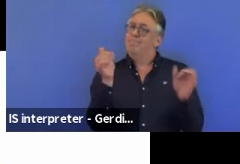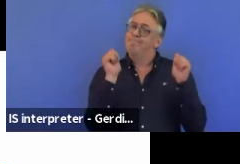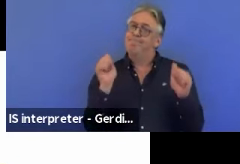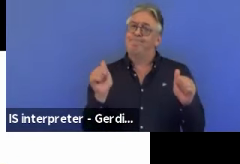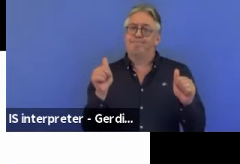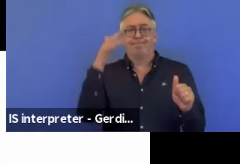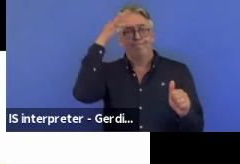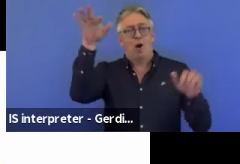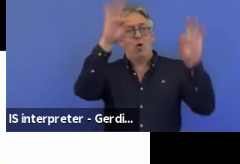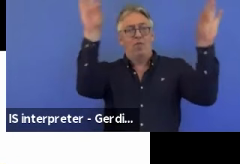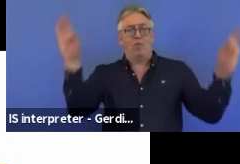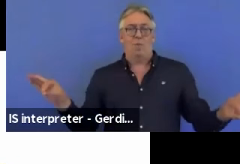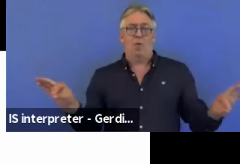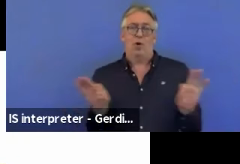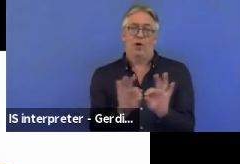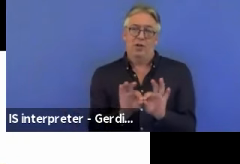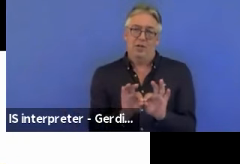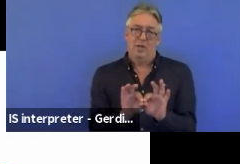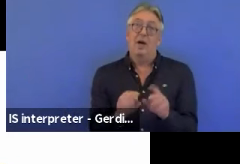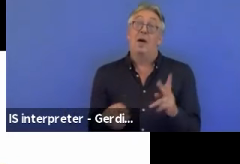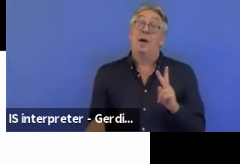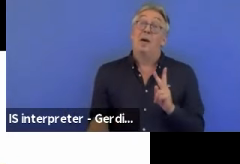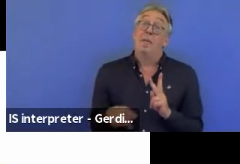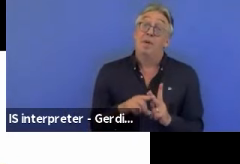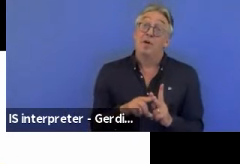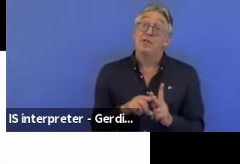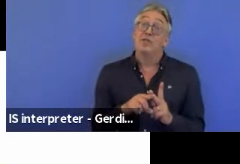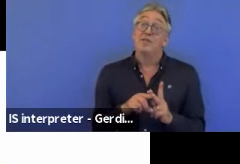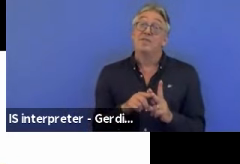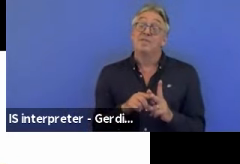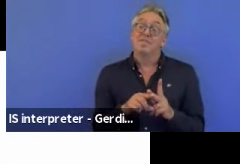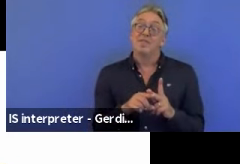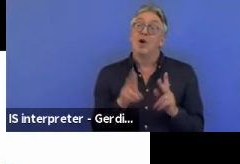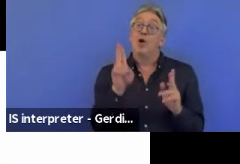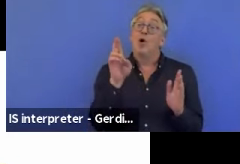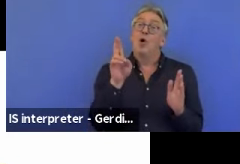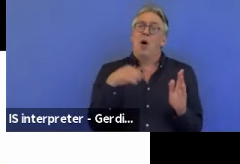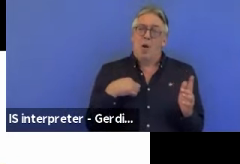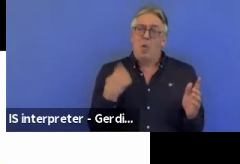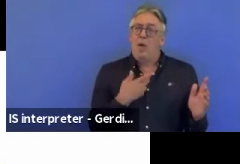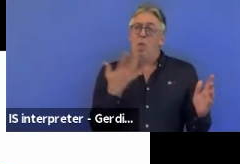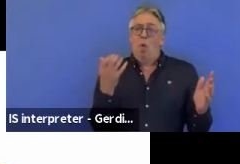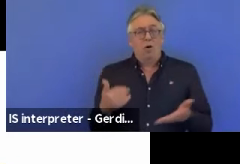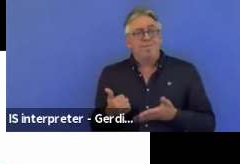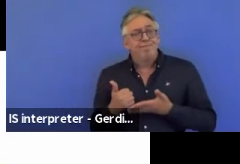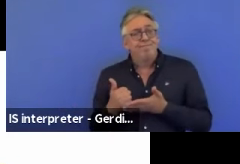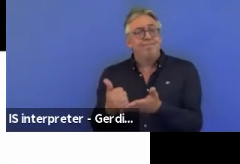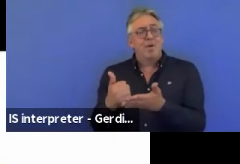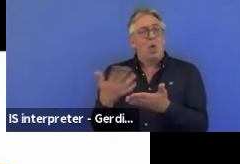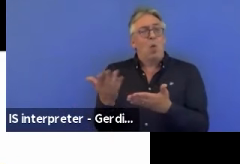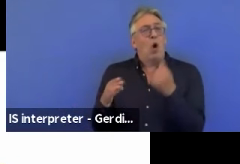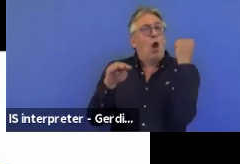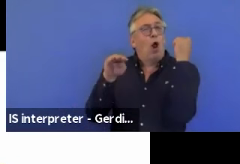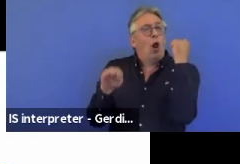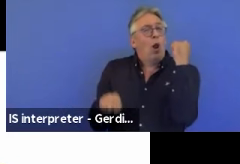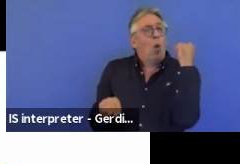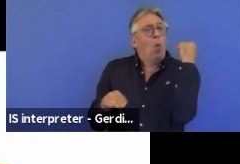minimal evidence and guidance on how to effectively implement it in low middle income countries. So we needed a